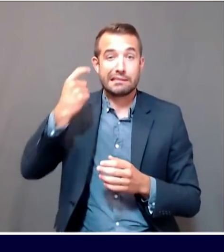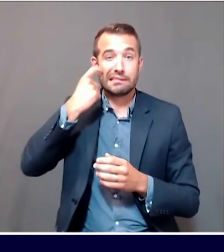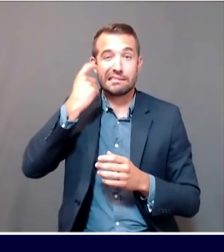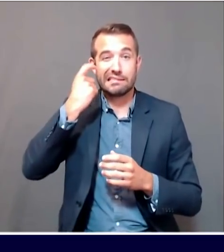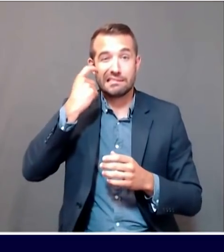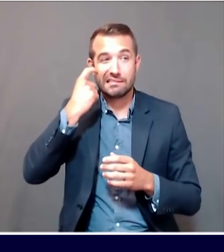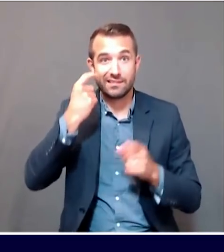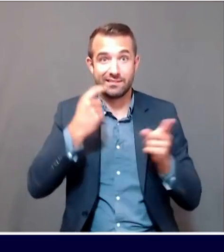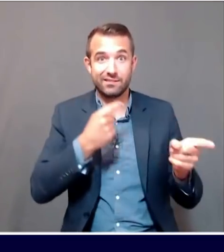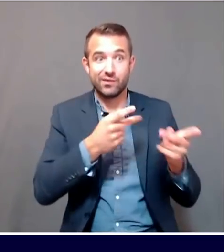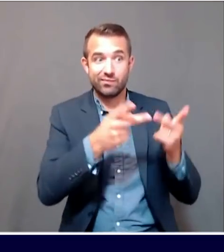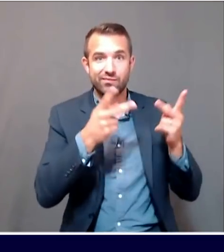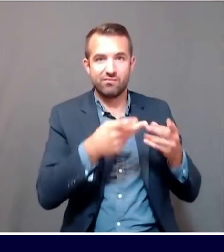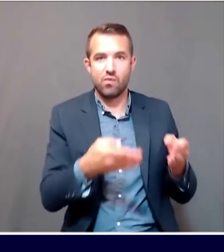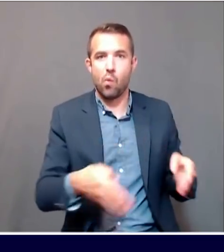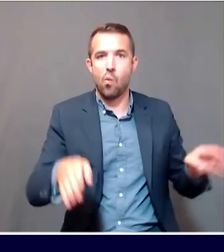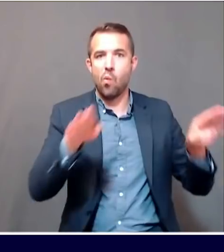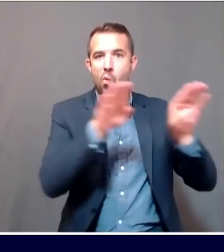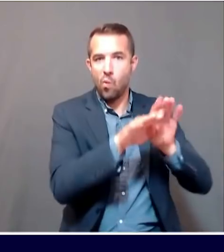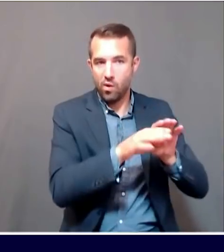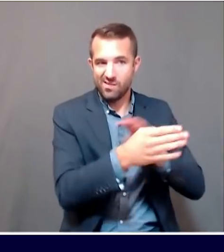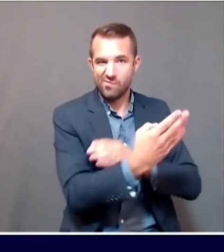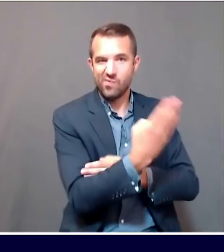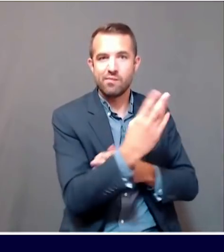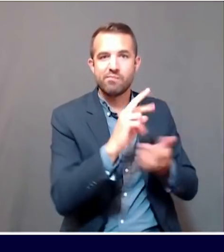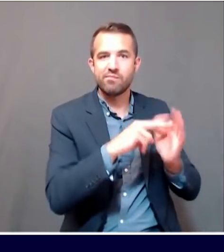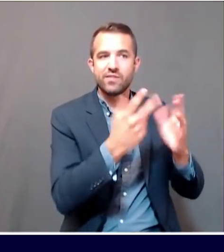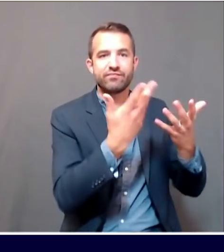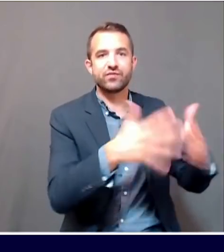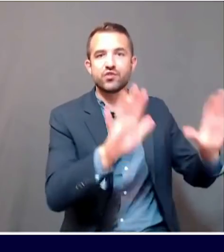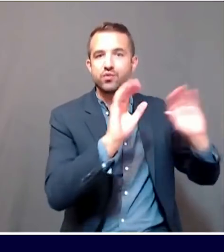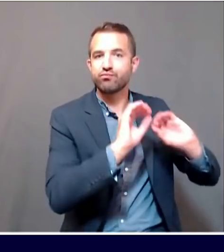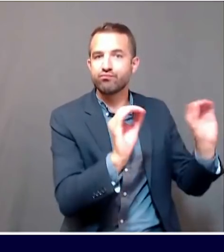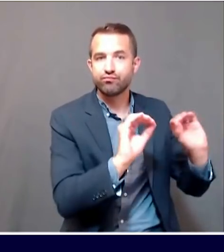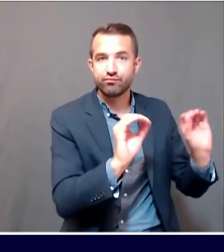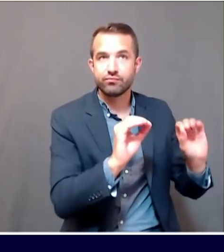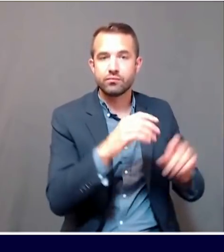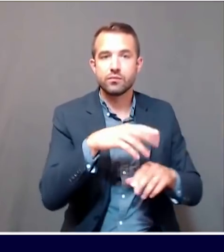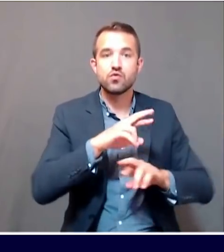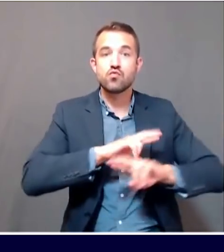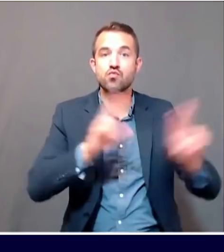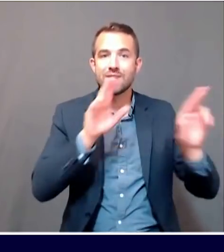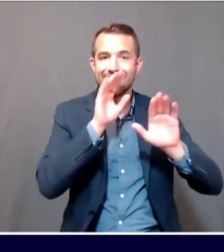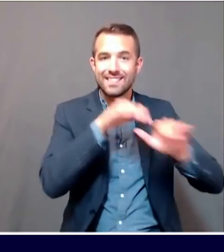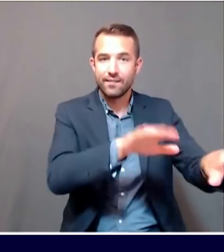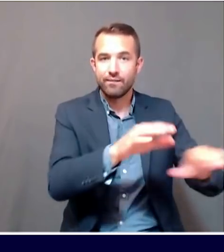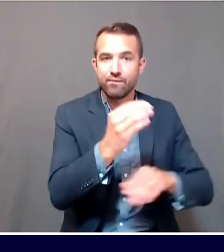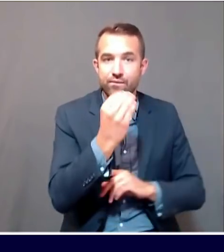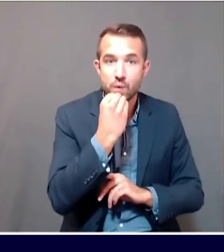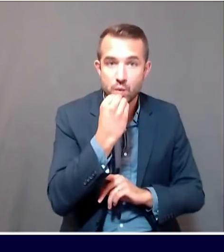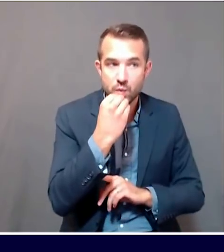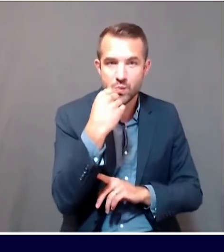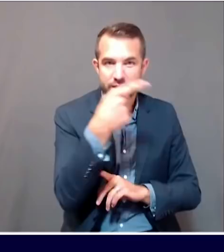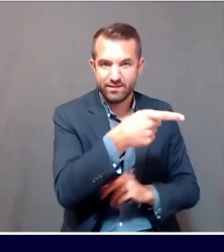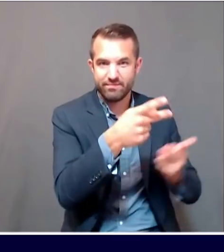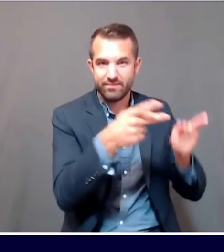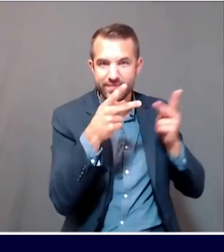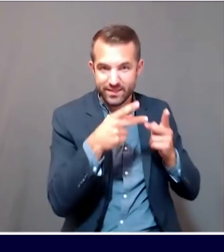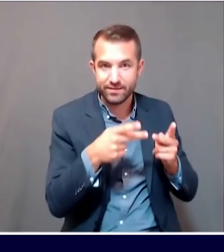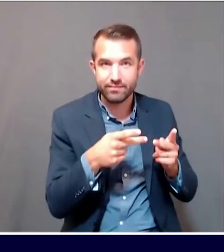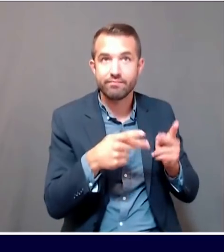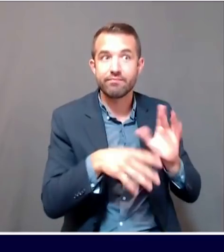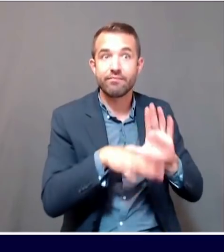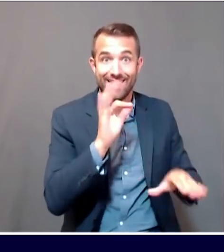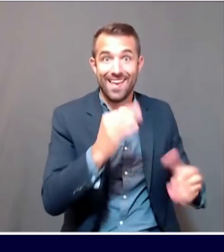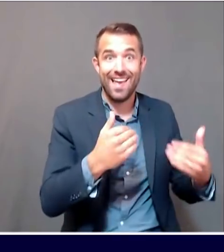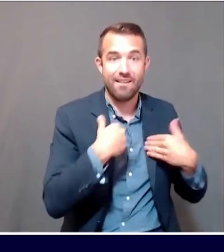this morning, and that was an outbreak at Ready Seafood, which we closed this morning after a total of 11 cases